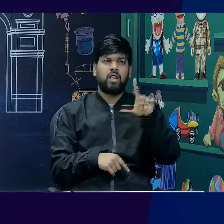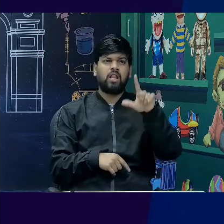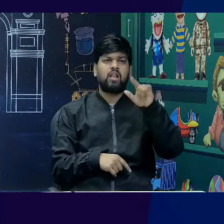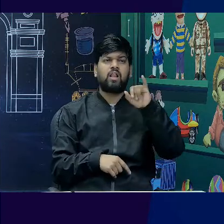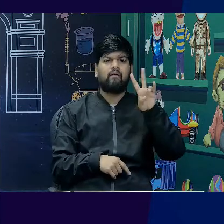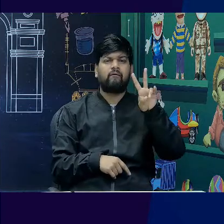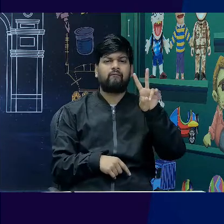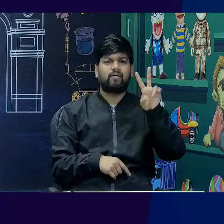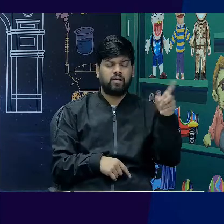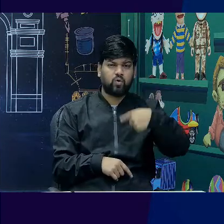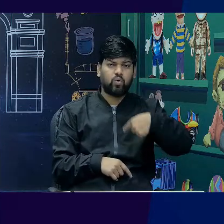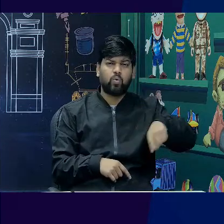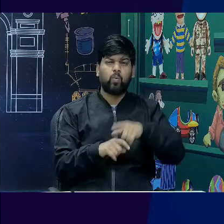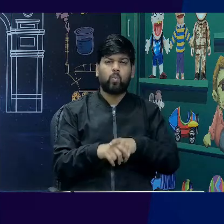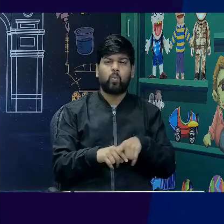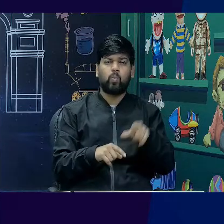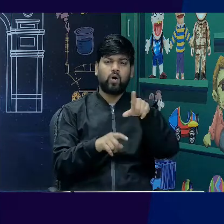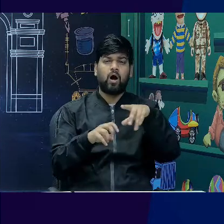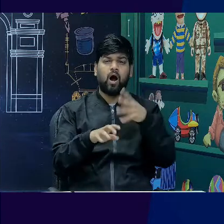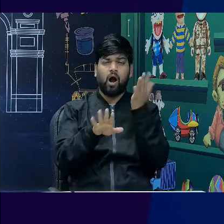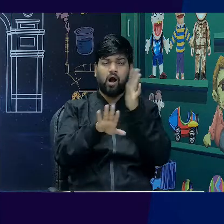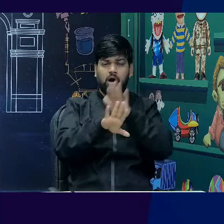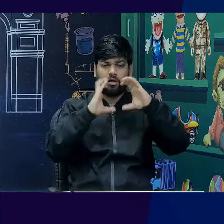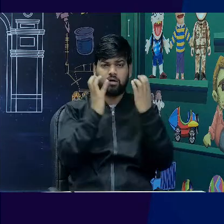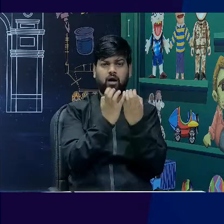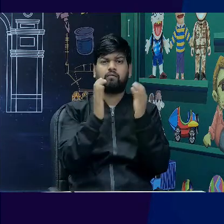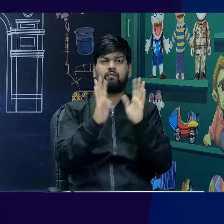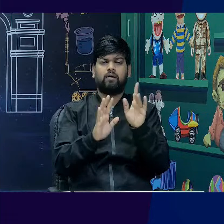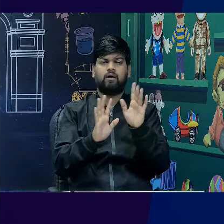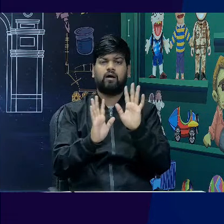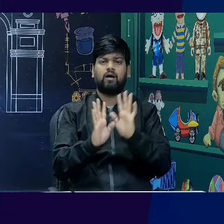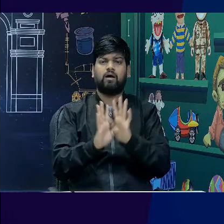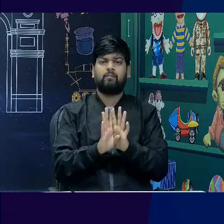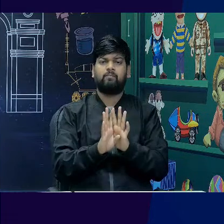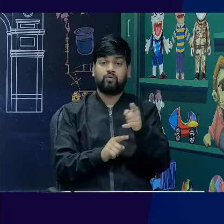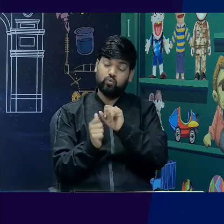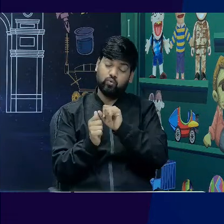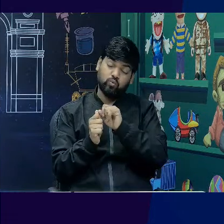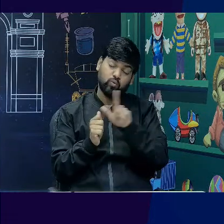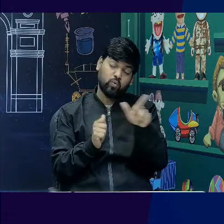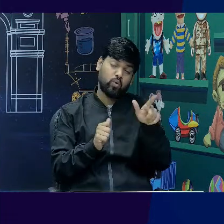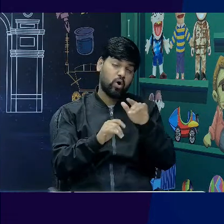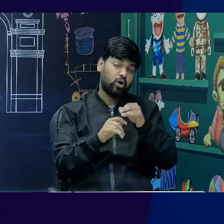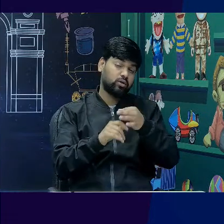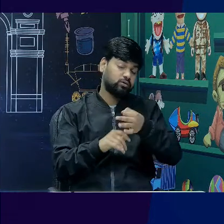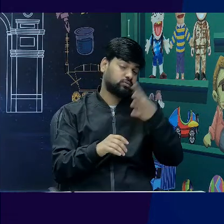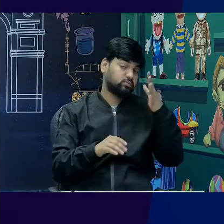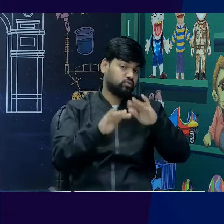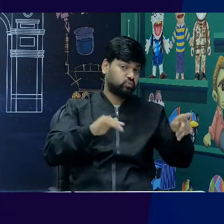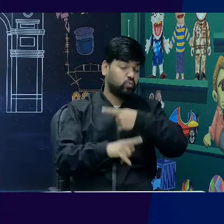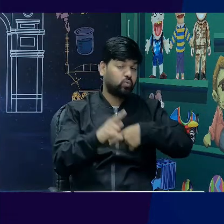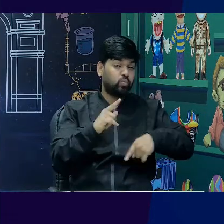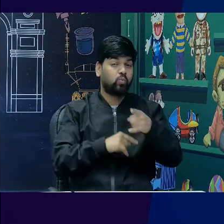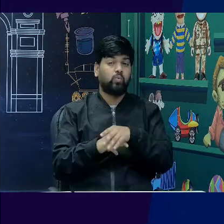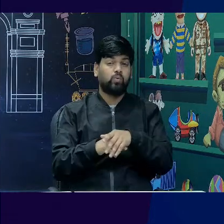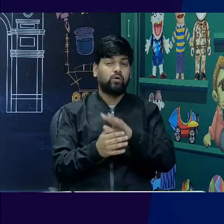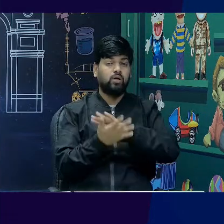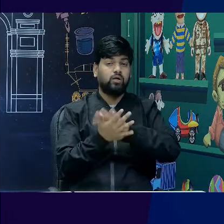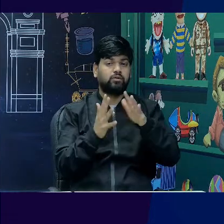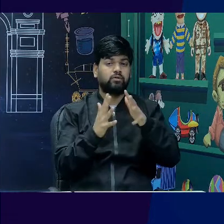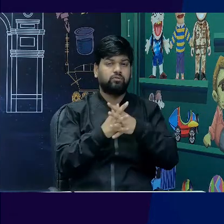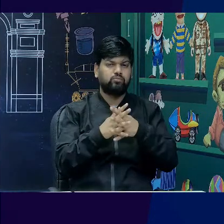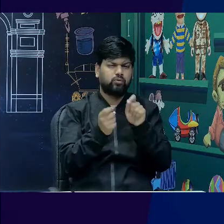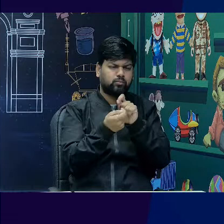at the homework modification as well. So the homework modification will be, state true or false. First, public goods